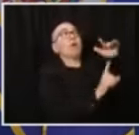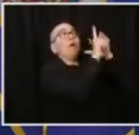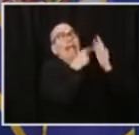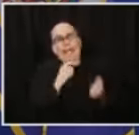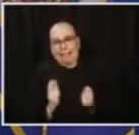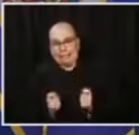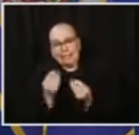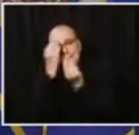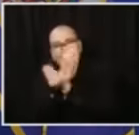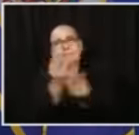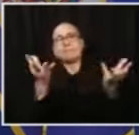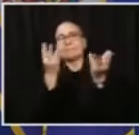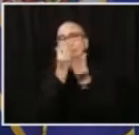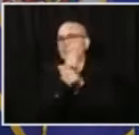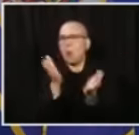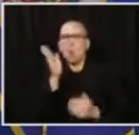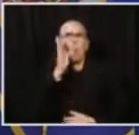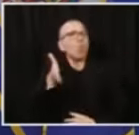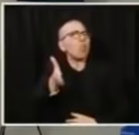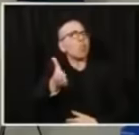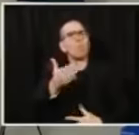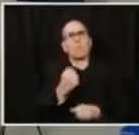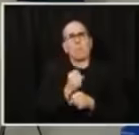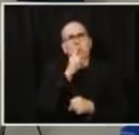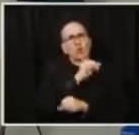and well-being is our top priority. Thank you.